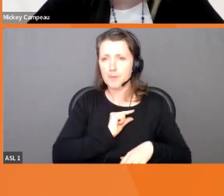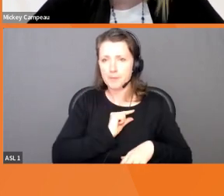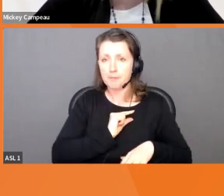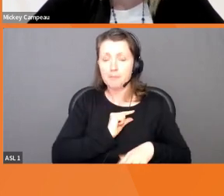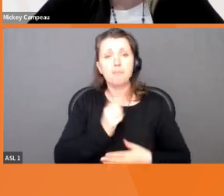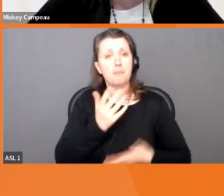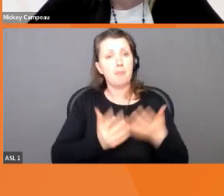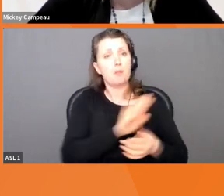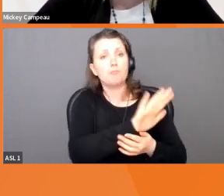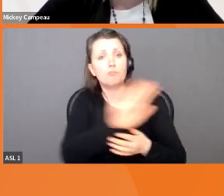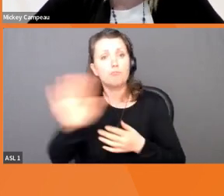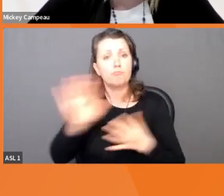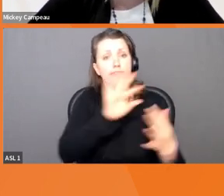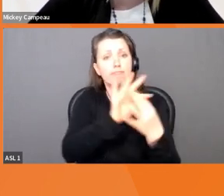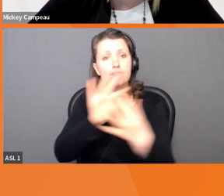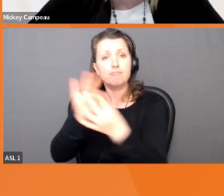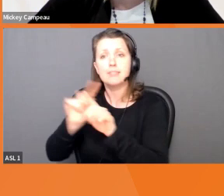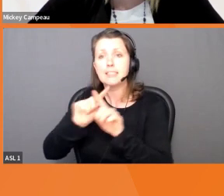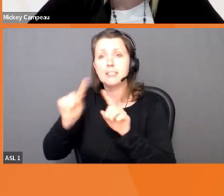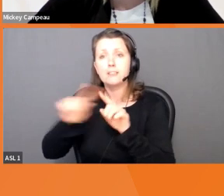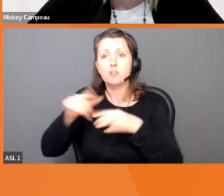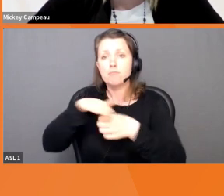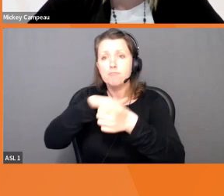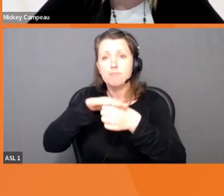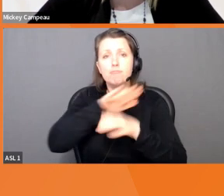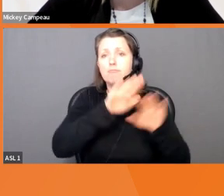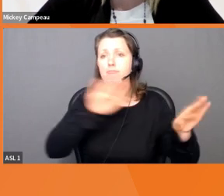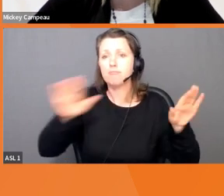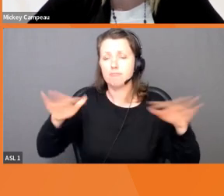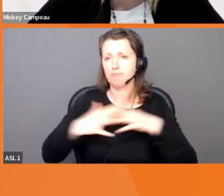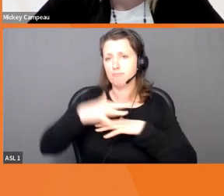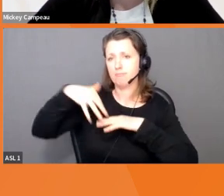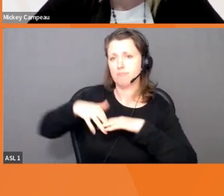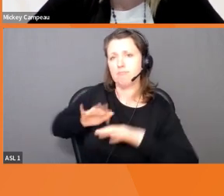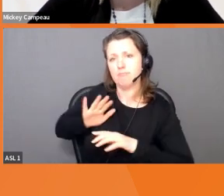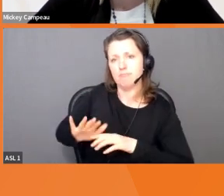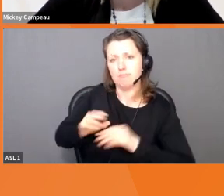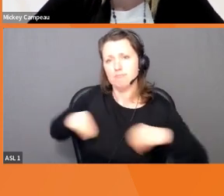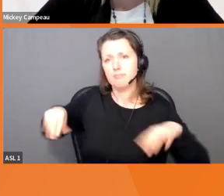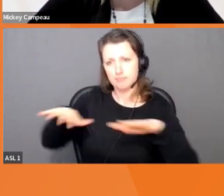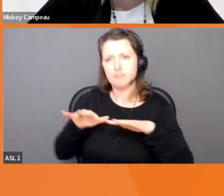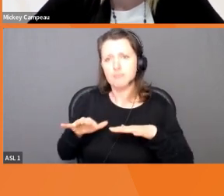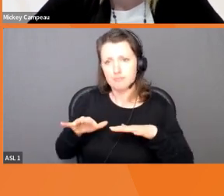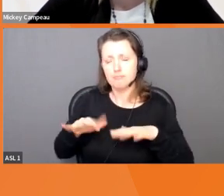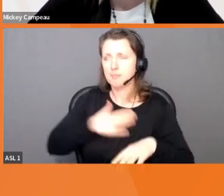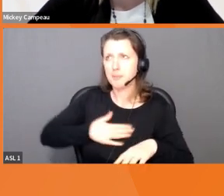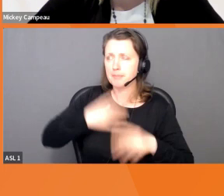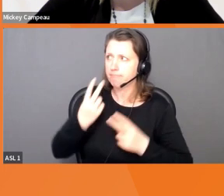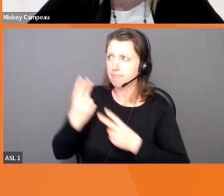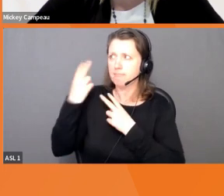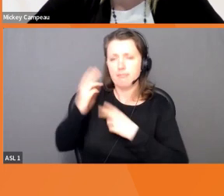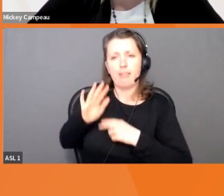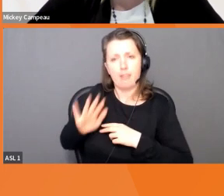on different territory, so we invite and encourage each of you to give recognition to the land that you occupy today and every